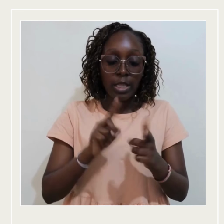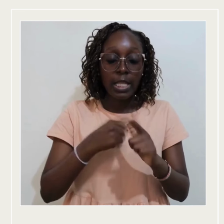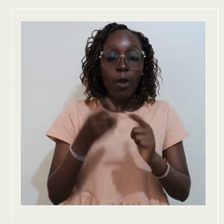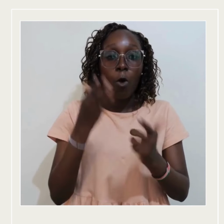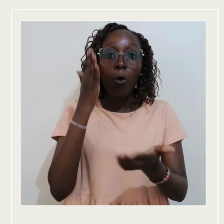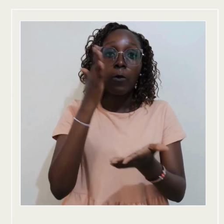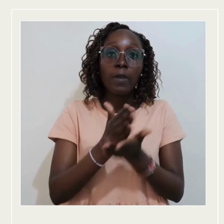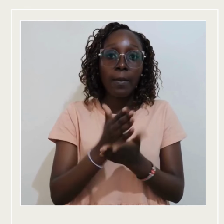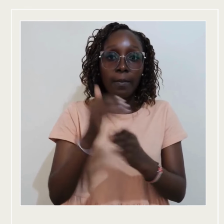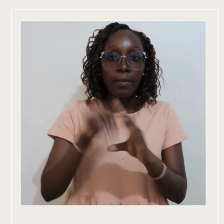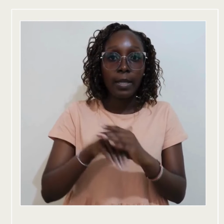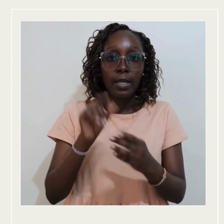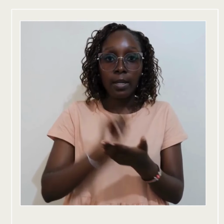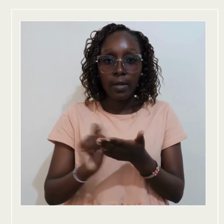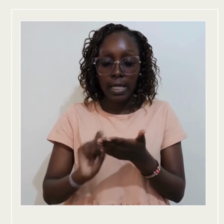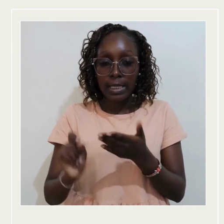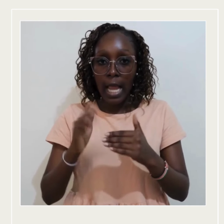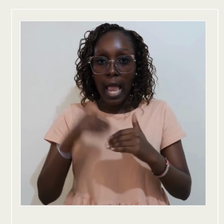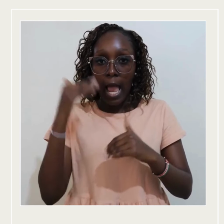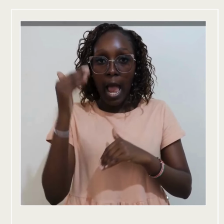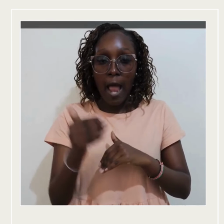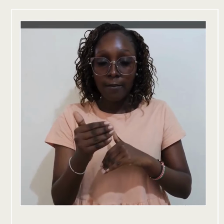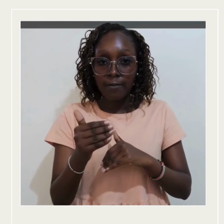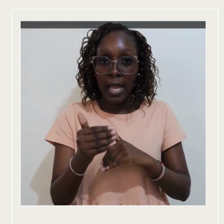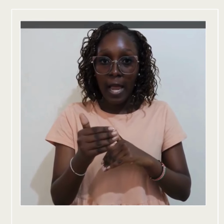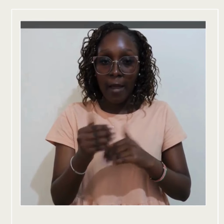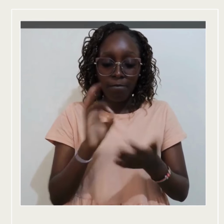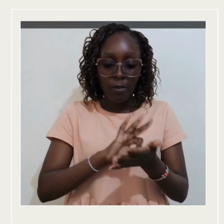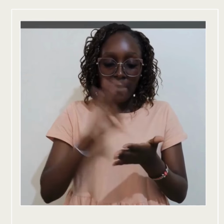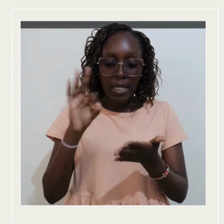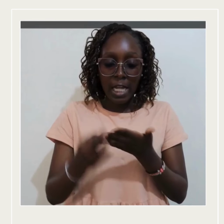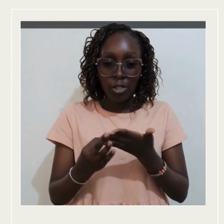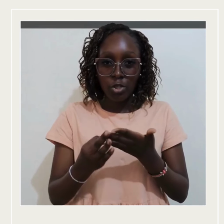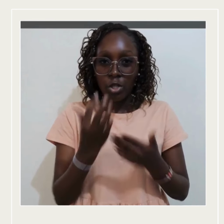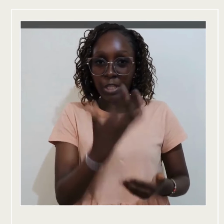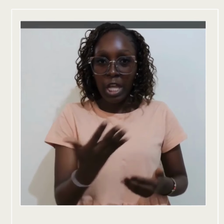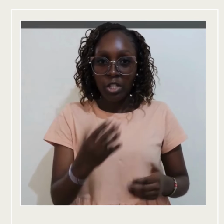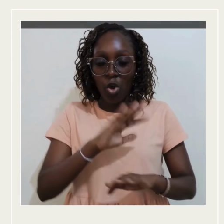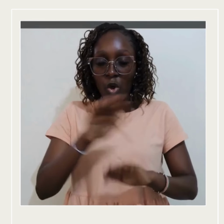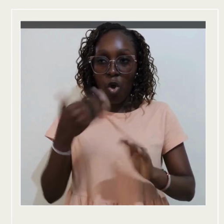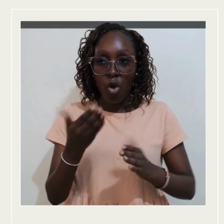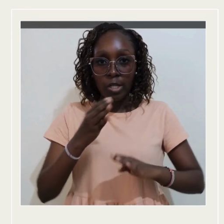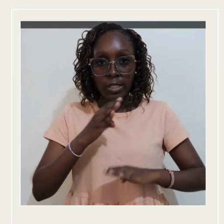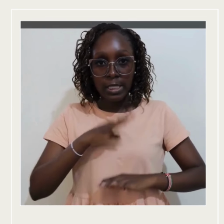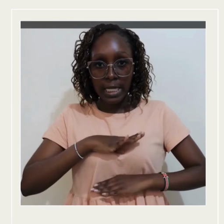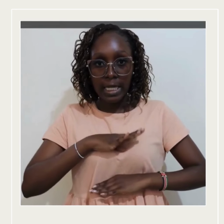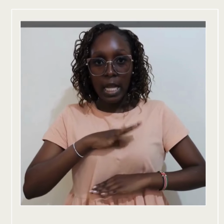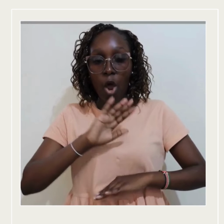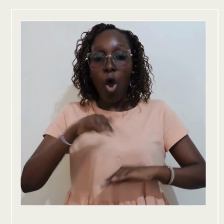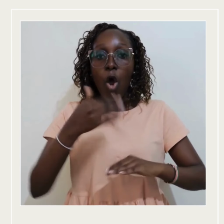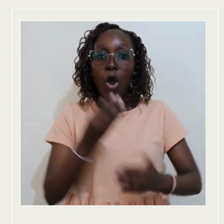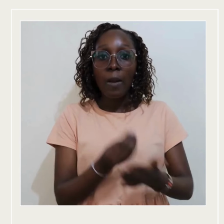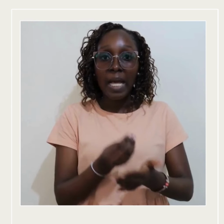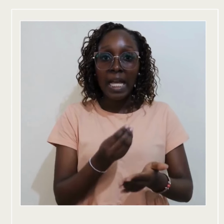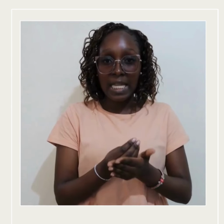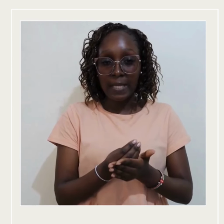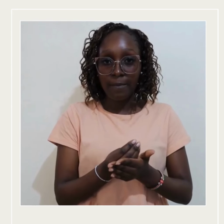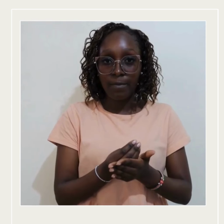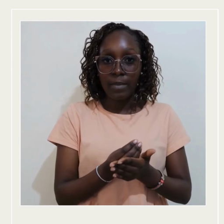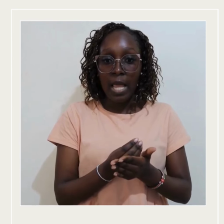writing. After settling financial obligations, remaining resources must be transferred to